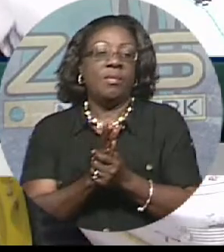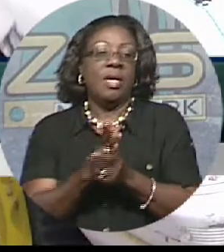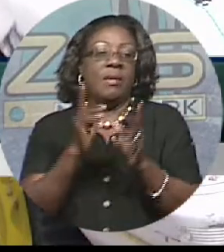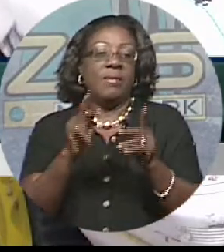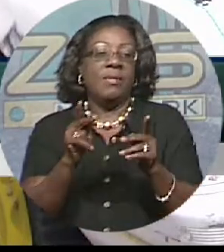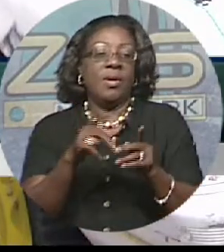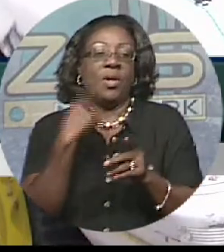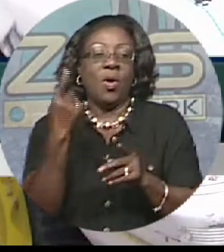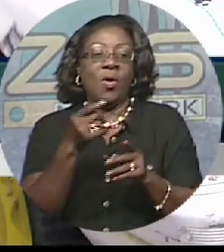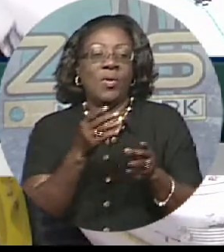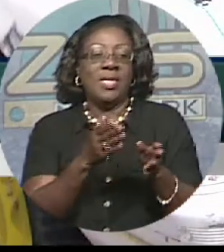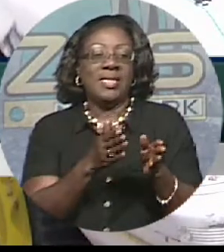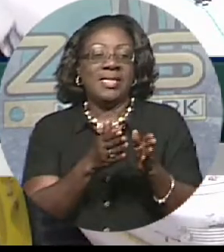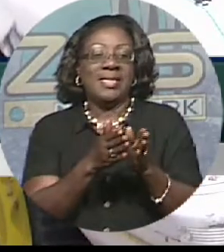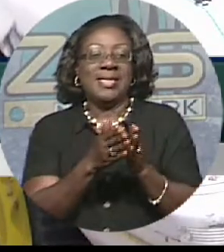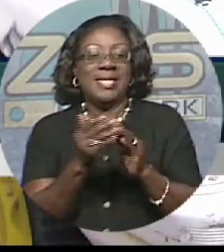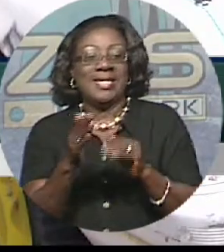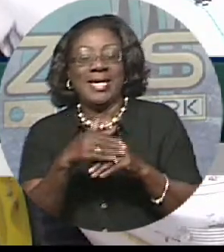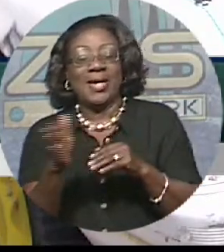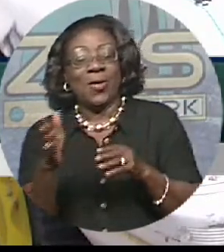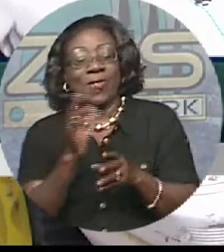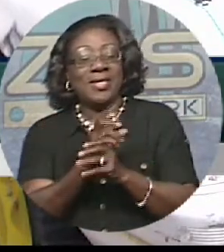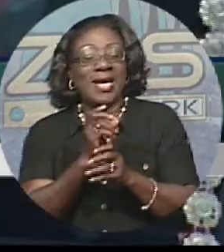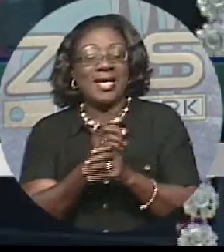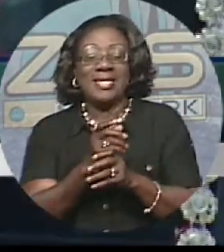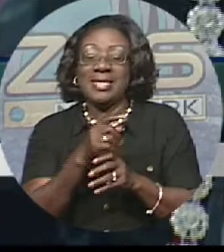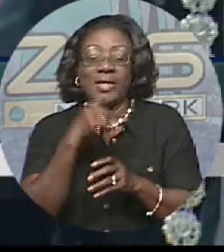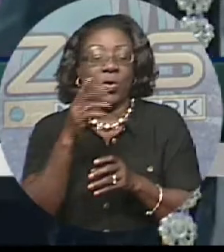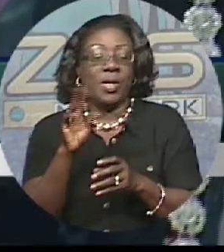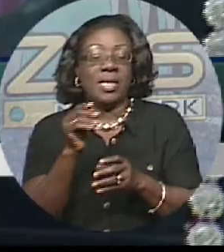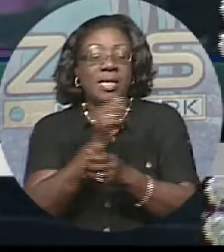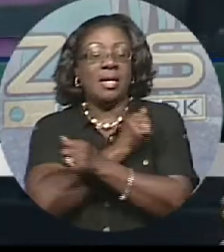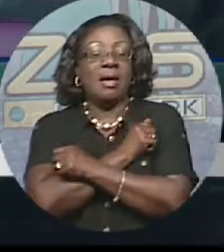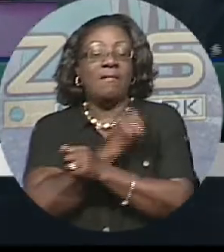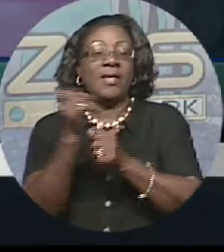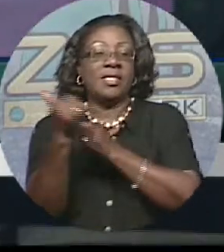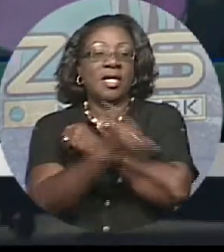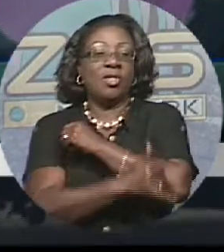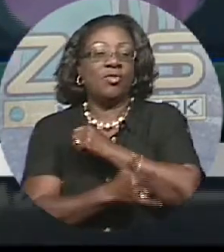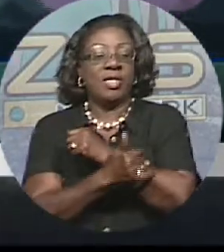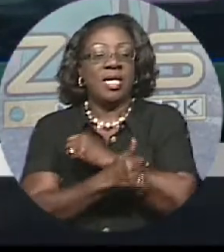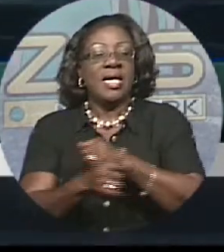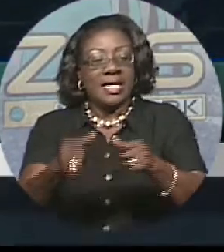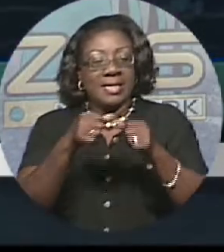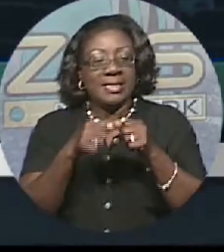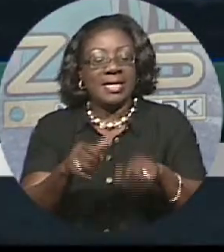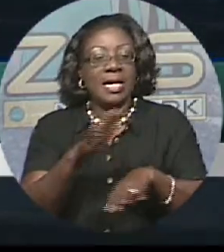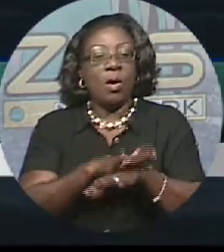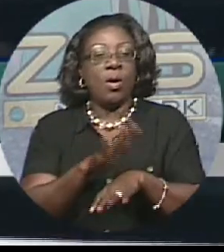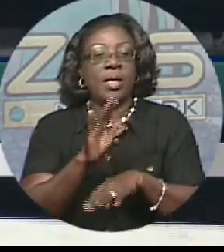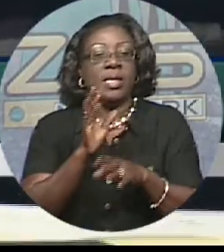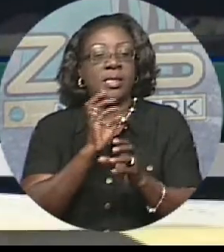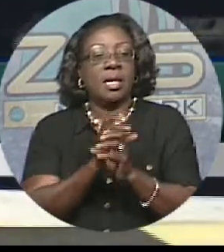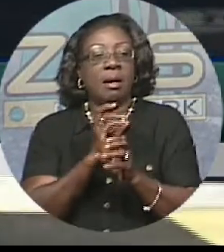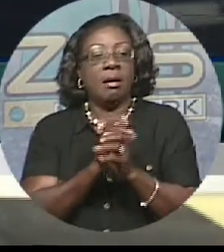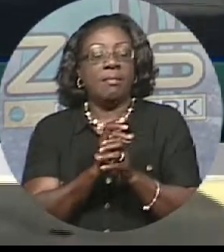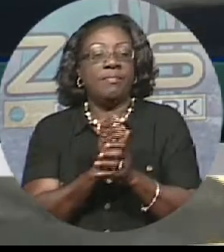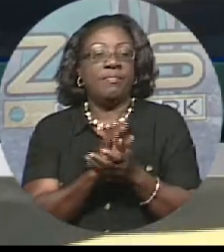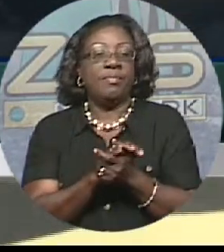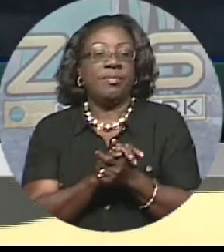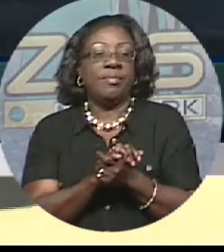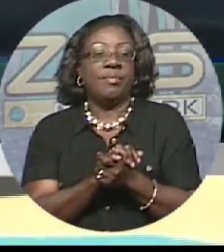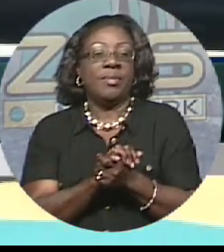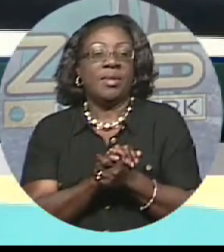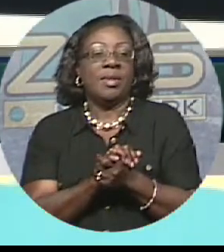always telling me take them off. I said no, I just love my country. I'll never take them off. All of my vehicles, same way.